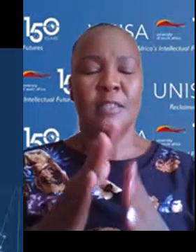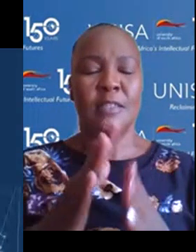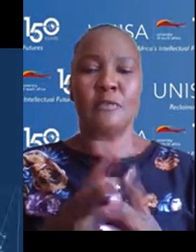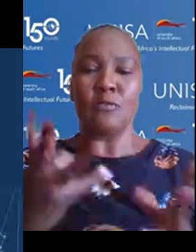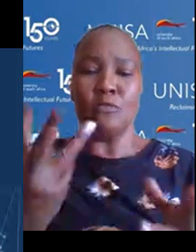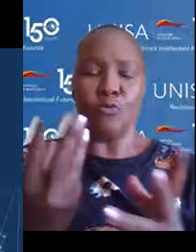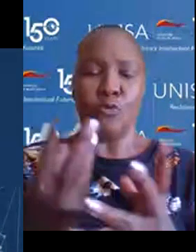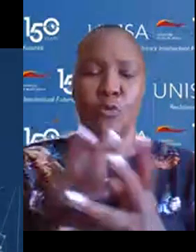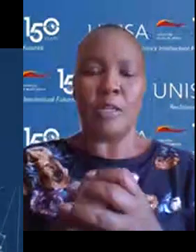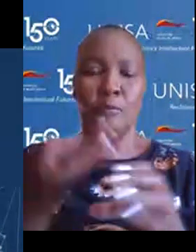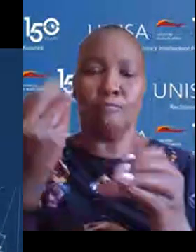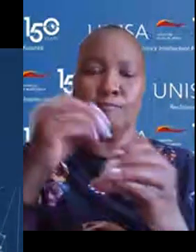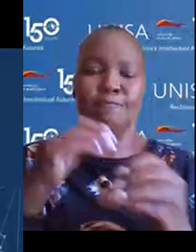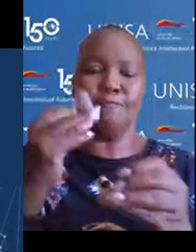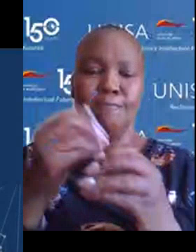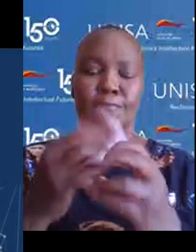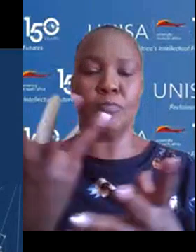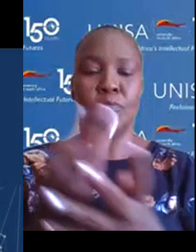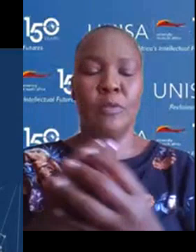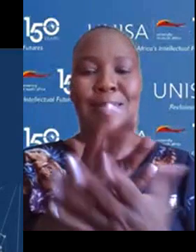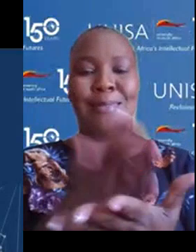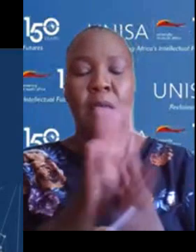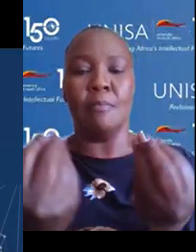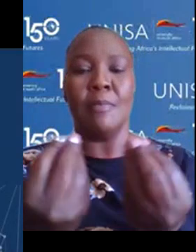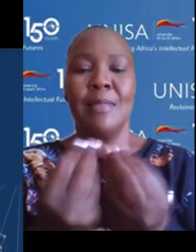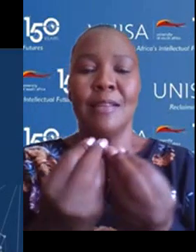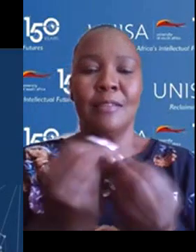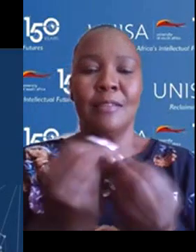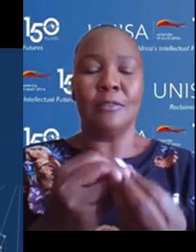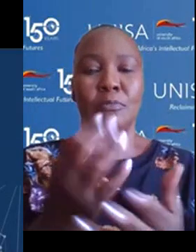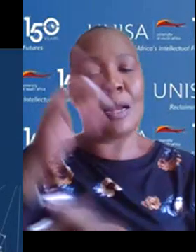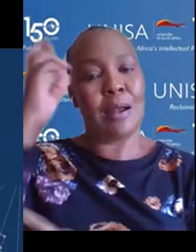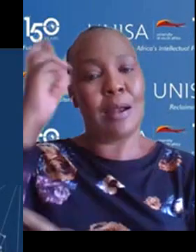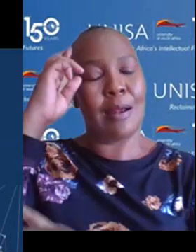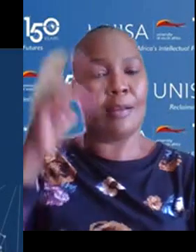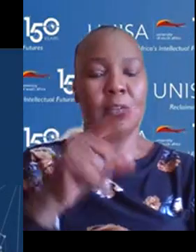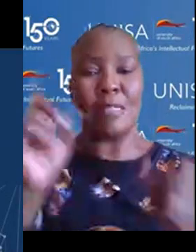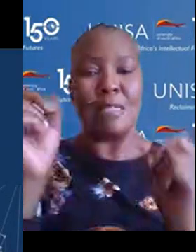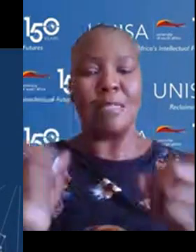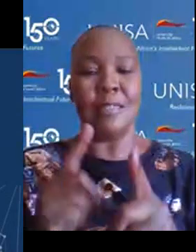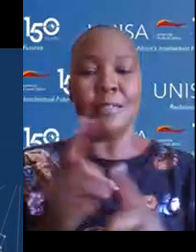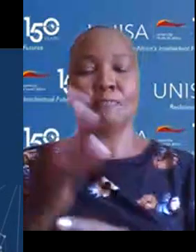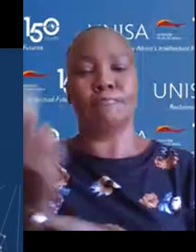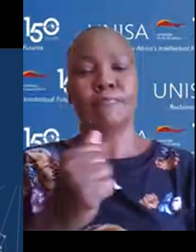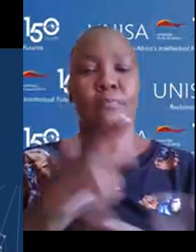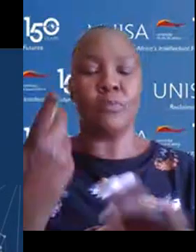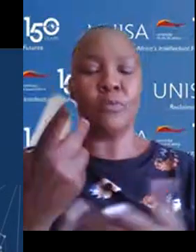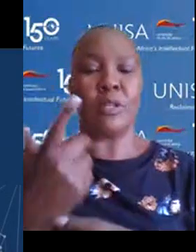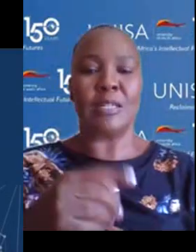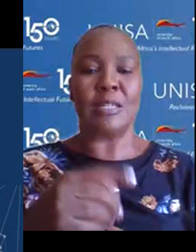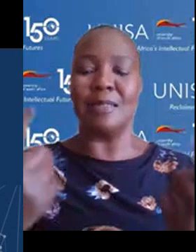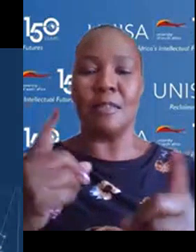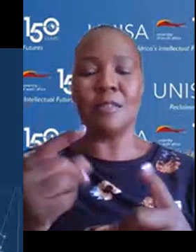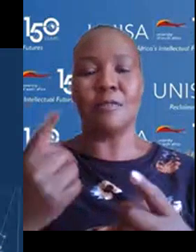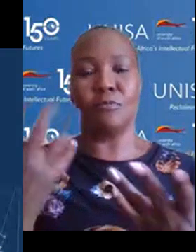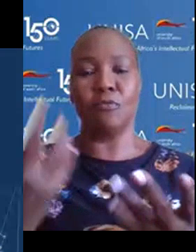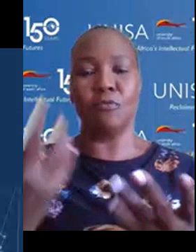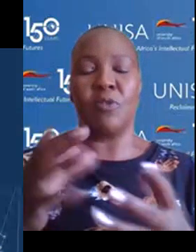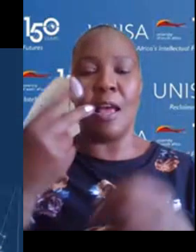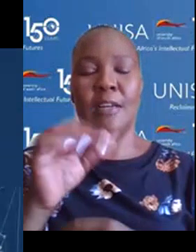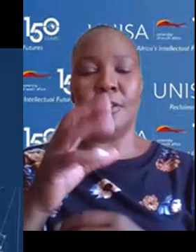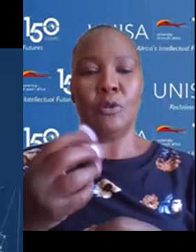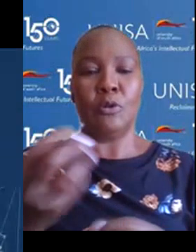together. And of course, there are certain things you need to take note of, especially when it comes to the types of hardware that you put together,